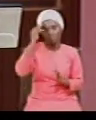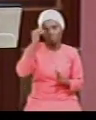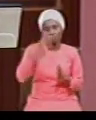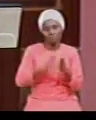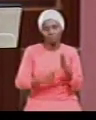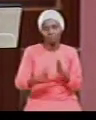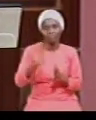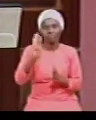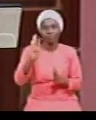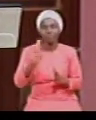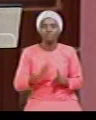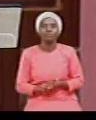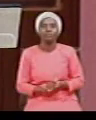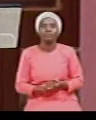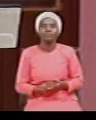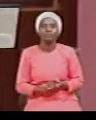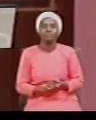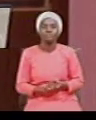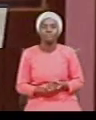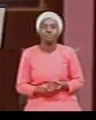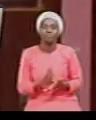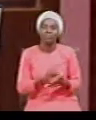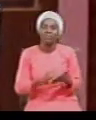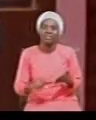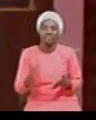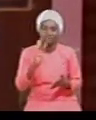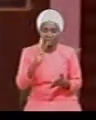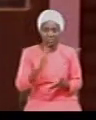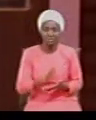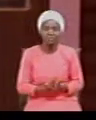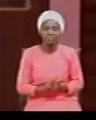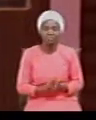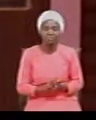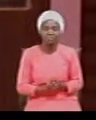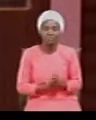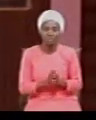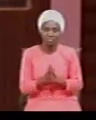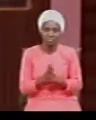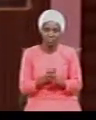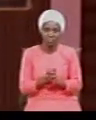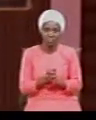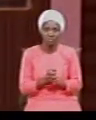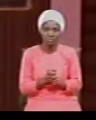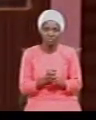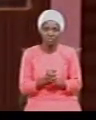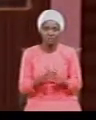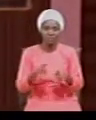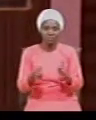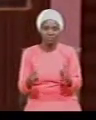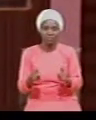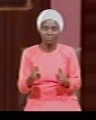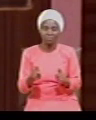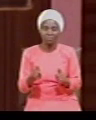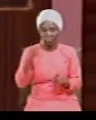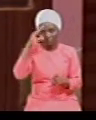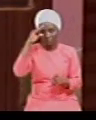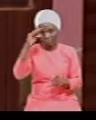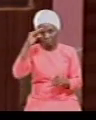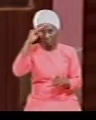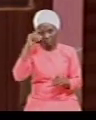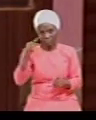chapter 4, and I'm reading from verse 4. But he answered and